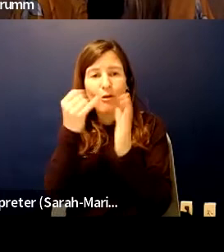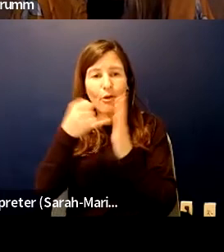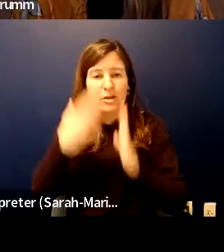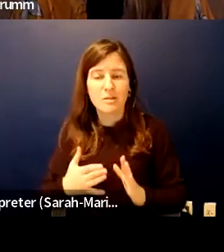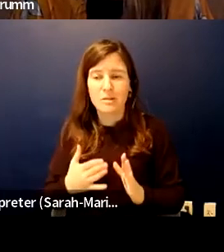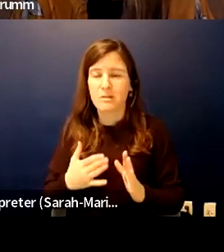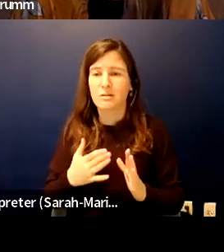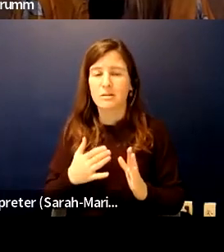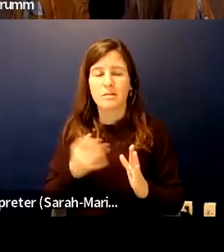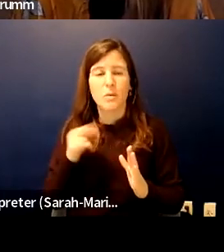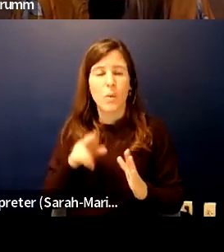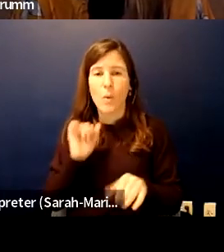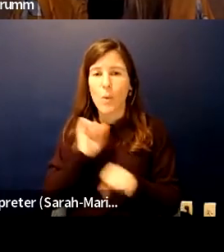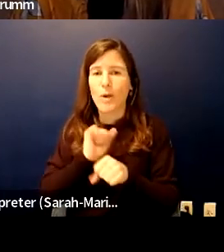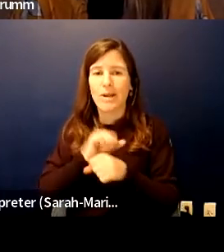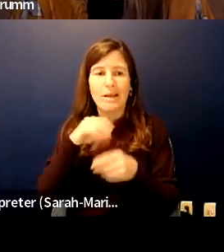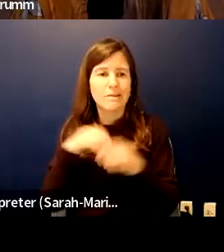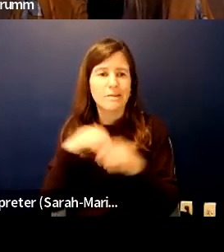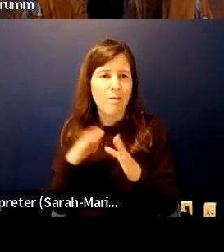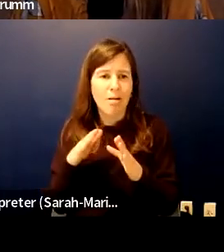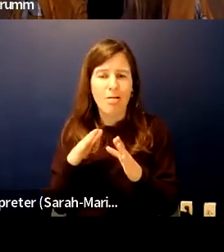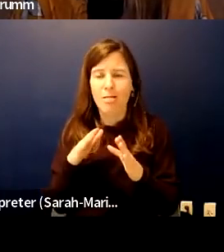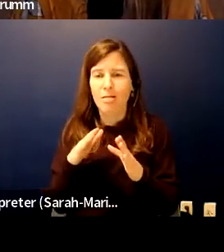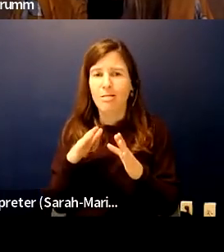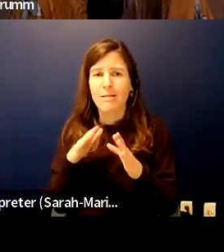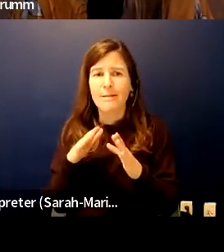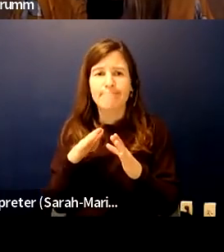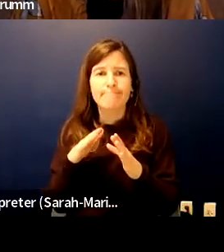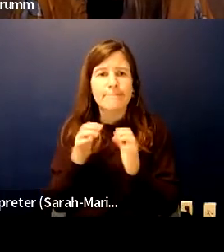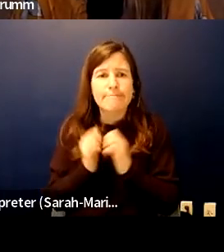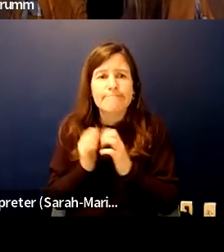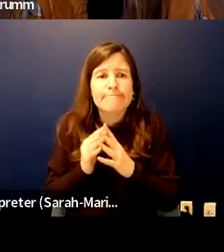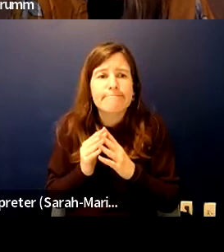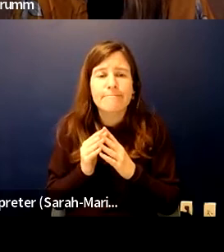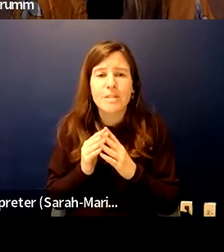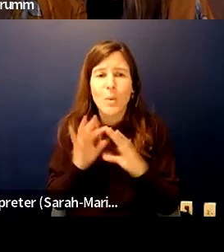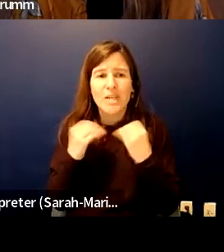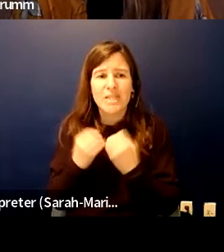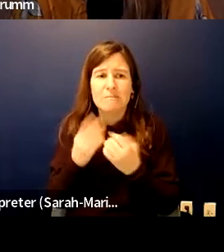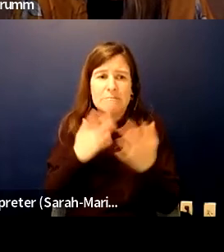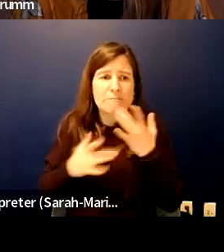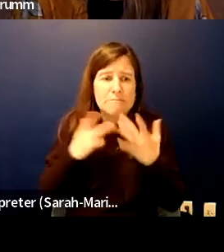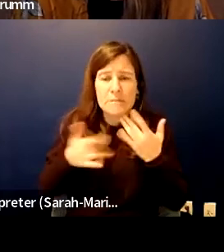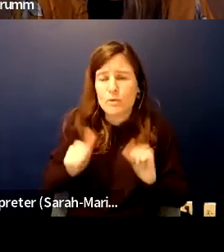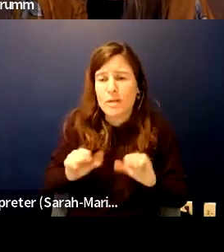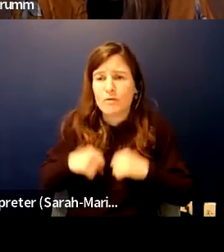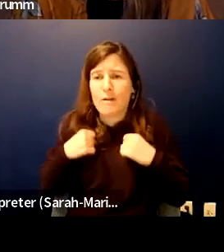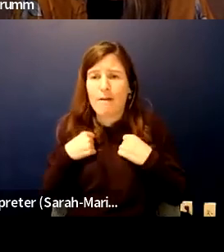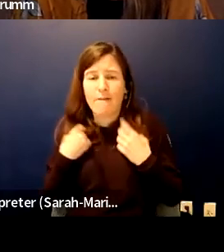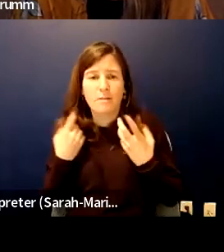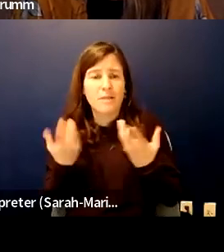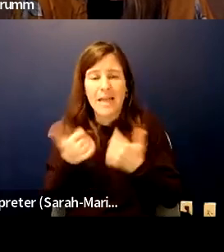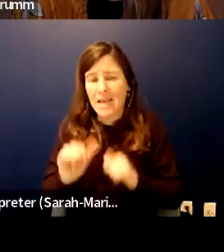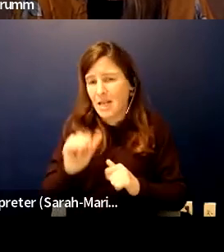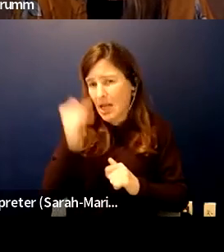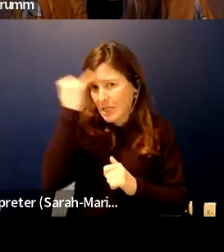of bootstrapped organization and just trying to desperately survive? Like, what are some thoughts that any